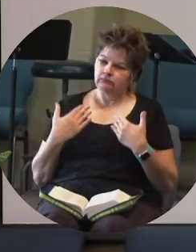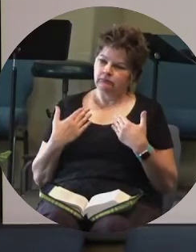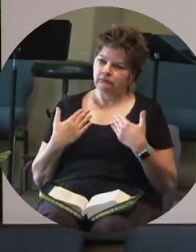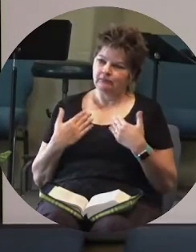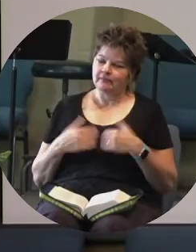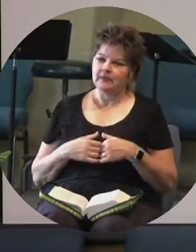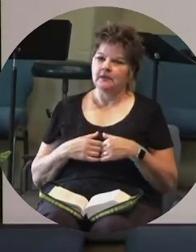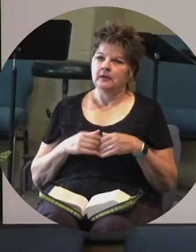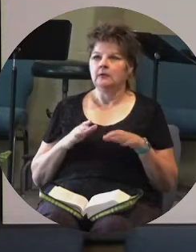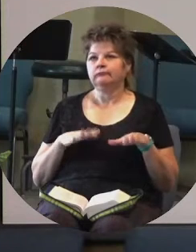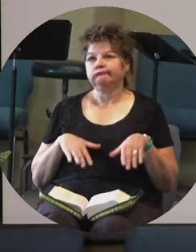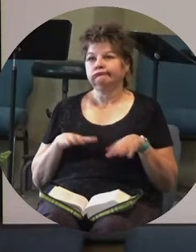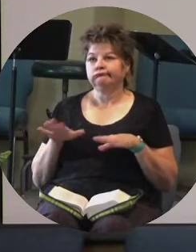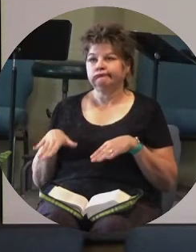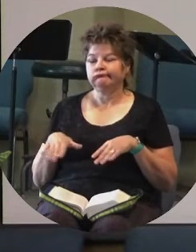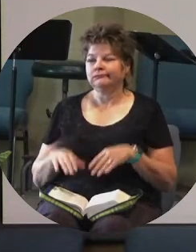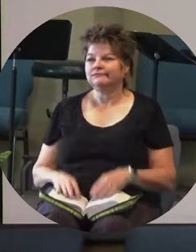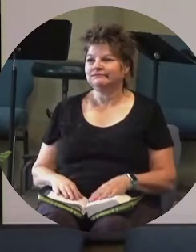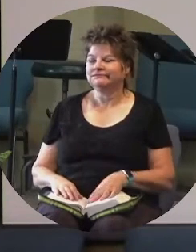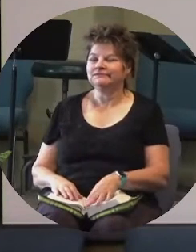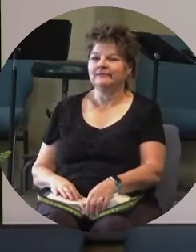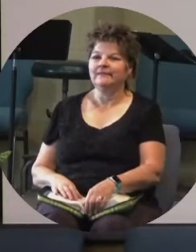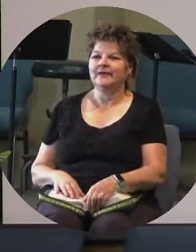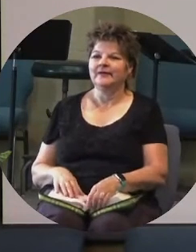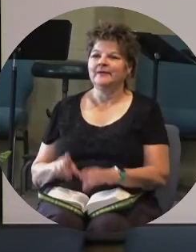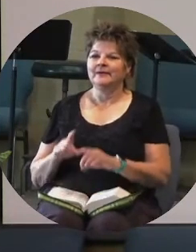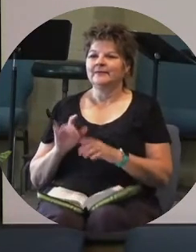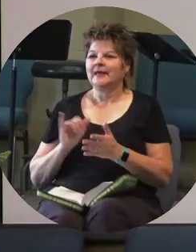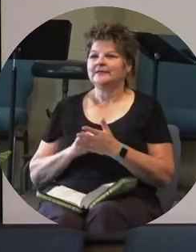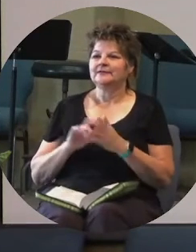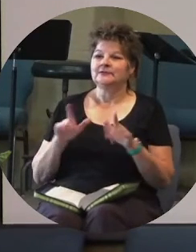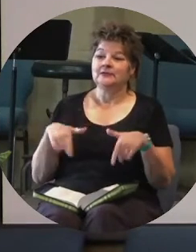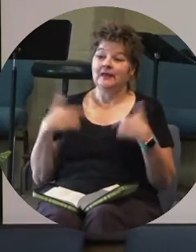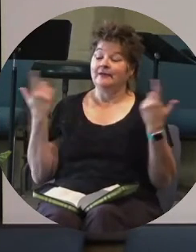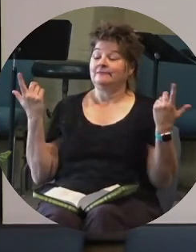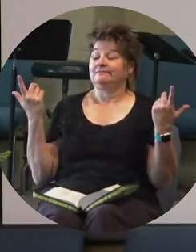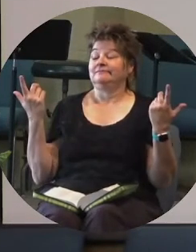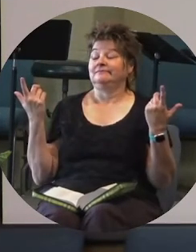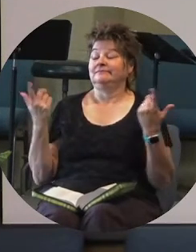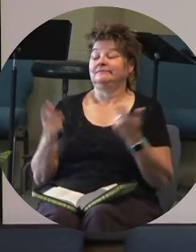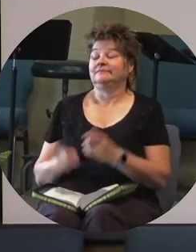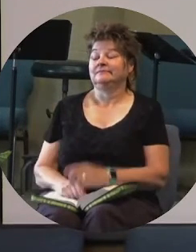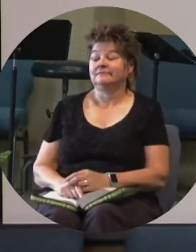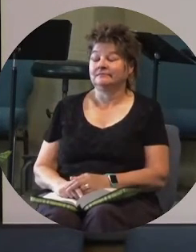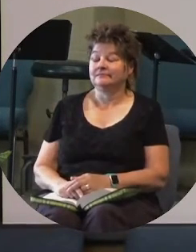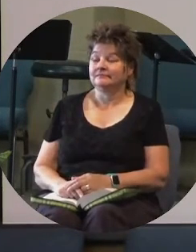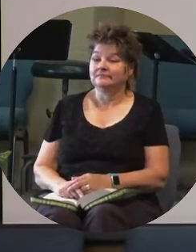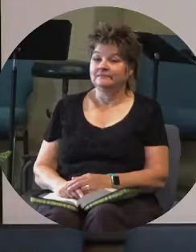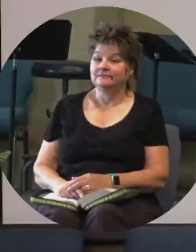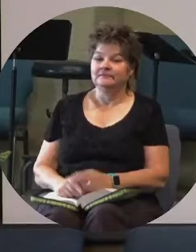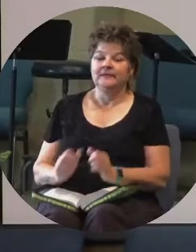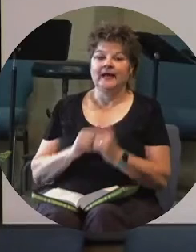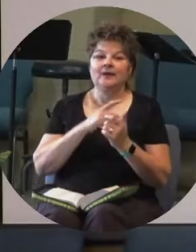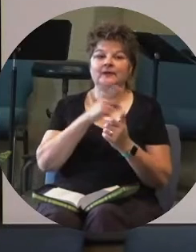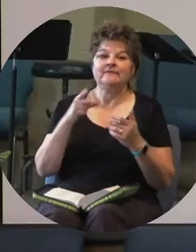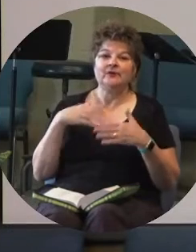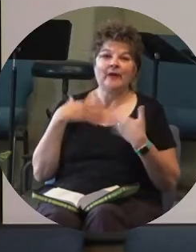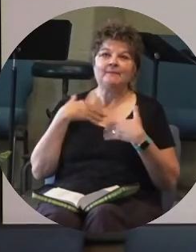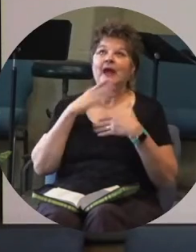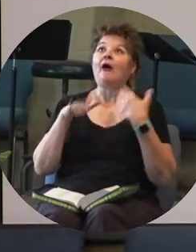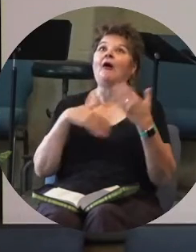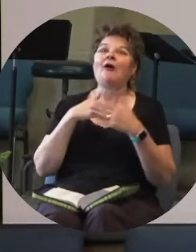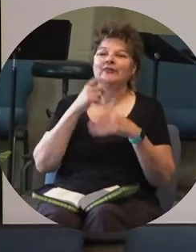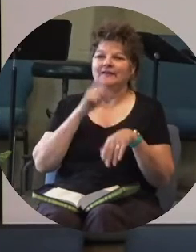melancholy. But isn't that just life? How many of you are happy all the